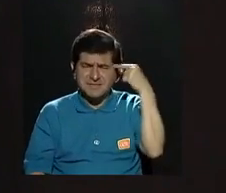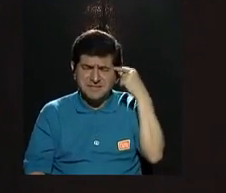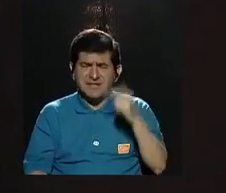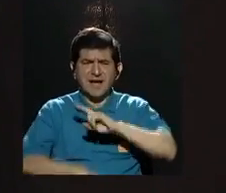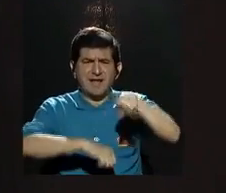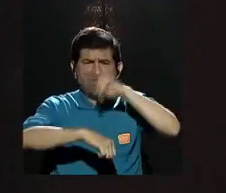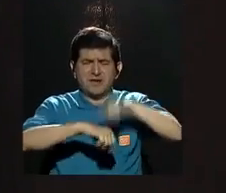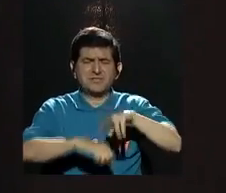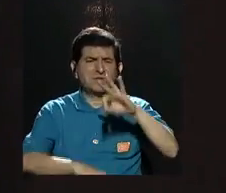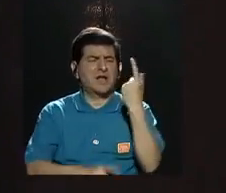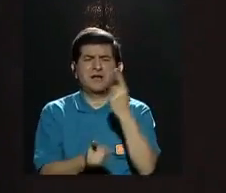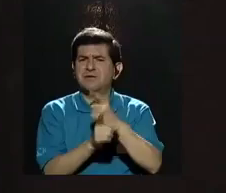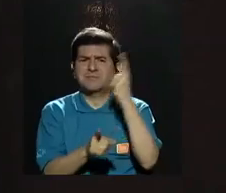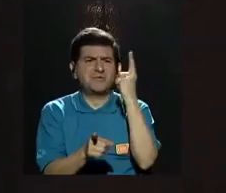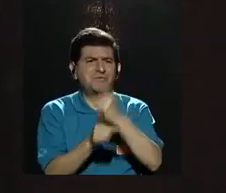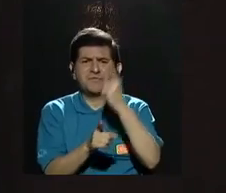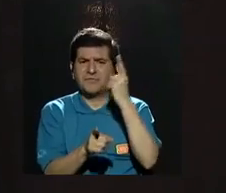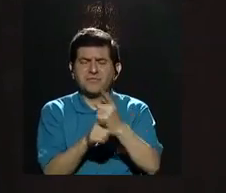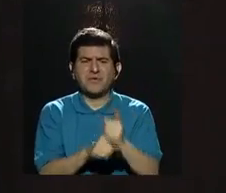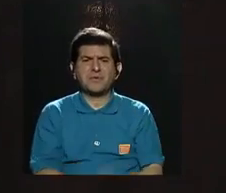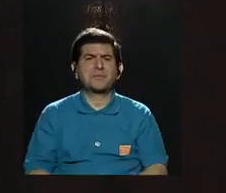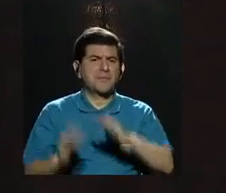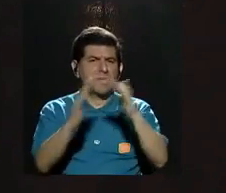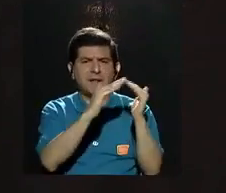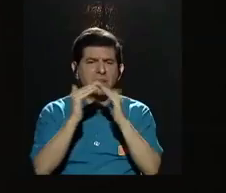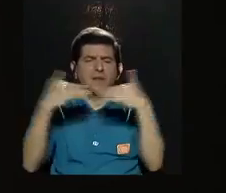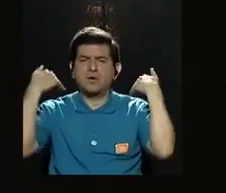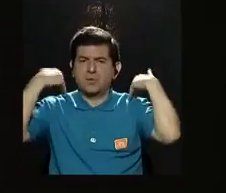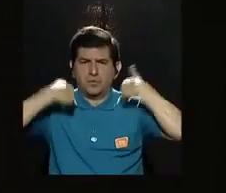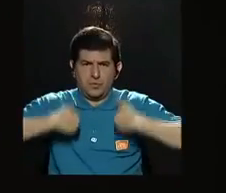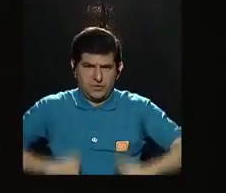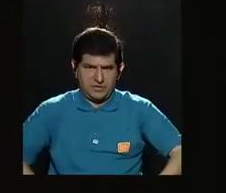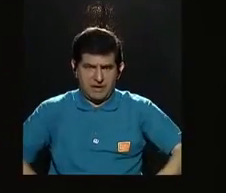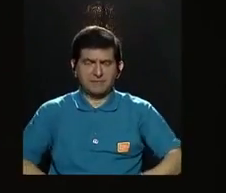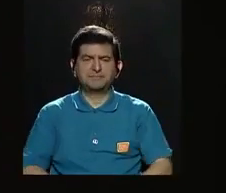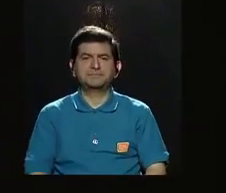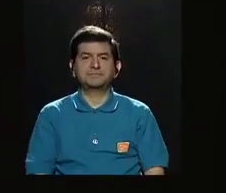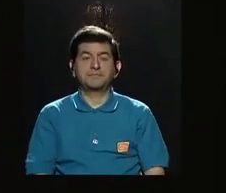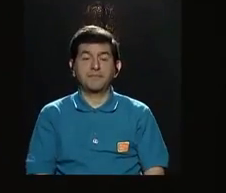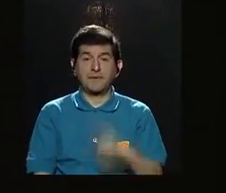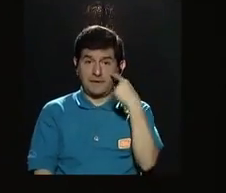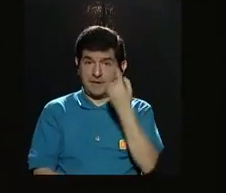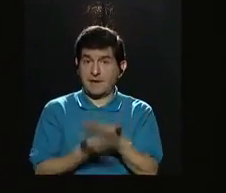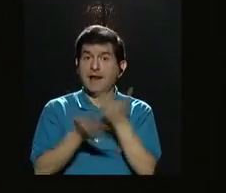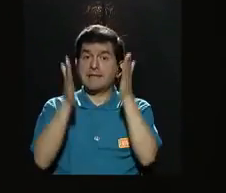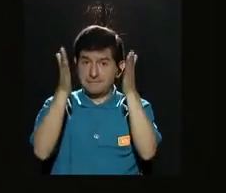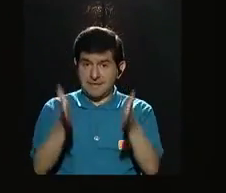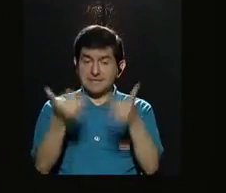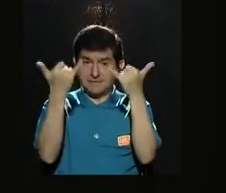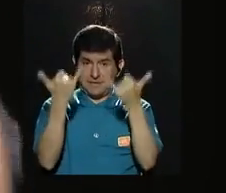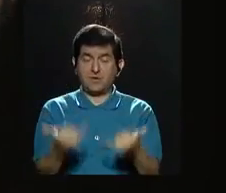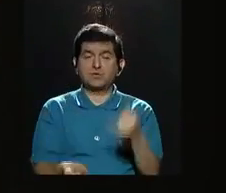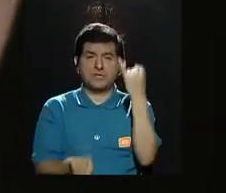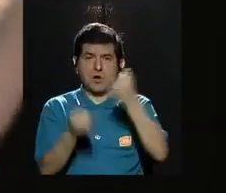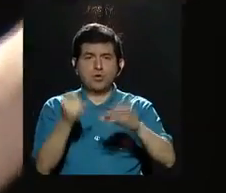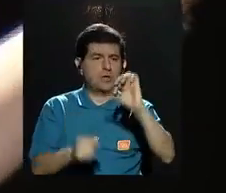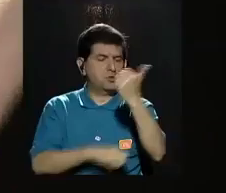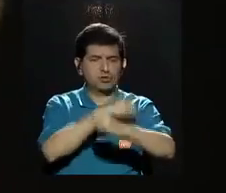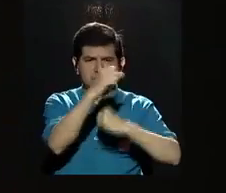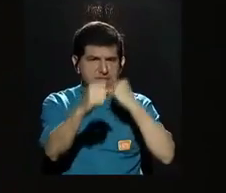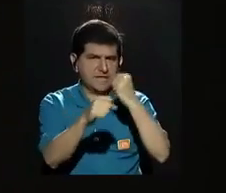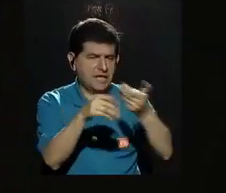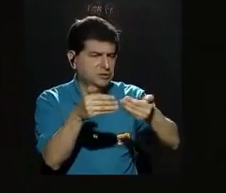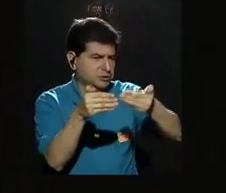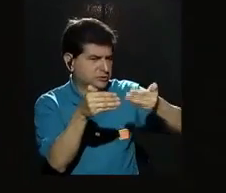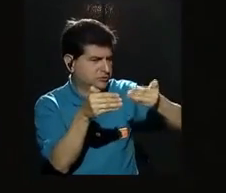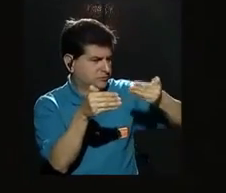of human community. We have witnessed over the last decades capital